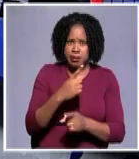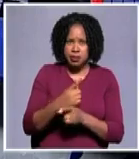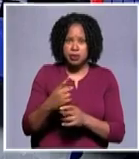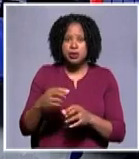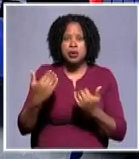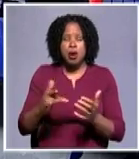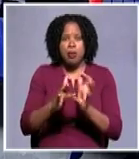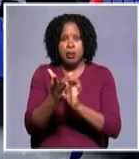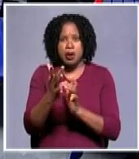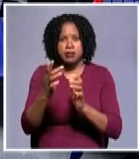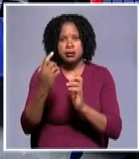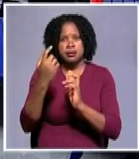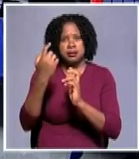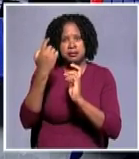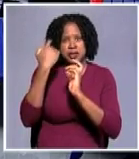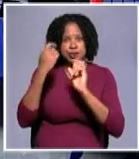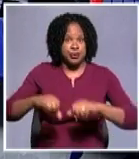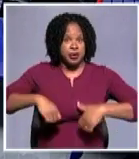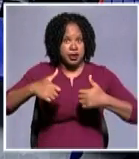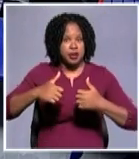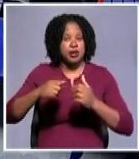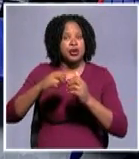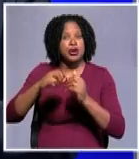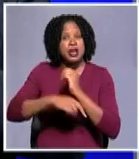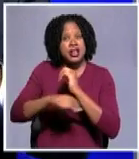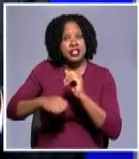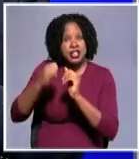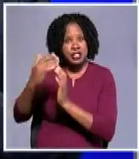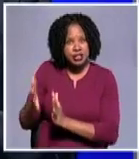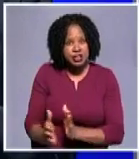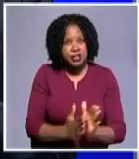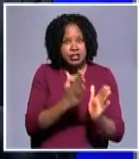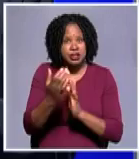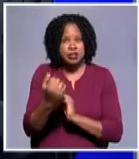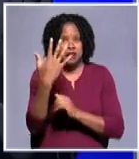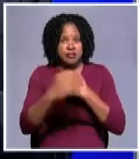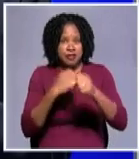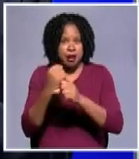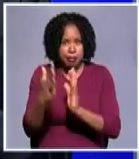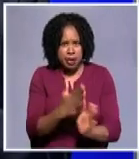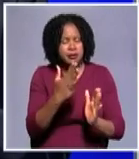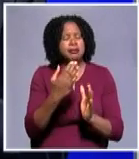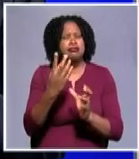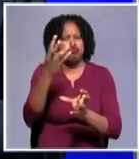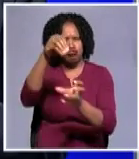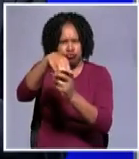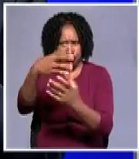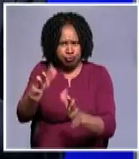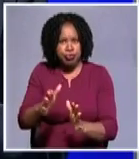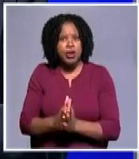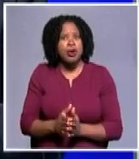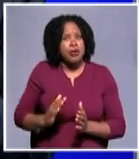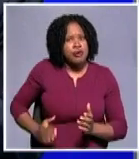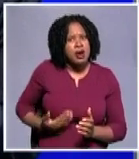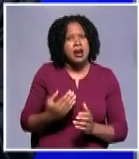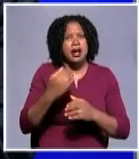Health into their national strategic plan, which is a 5-year plan to actually halve the